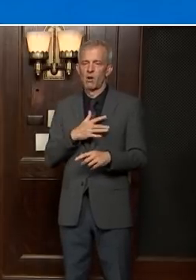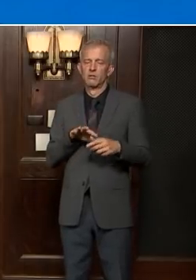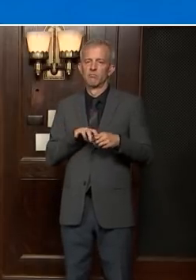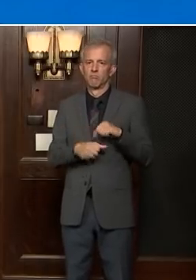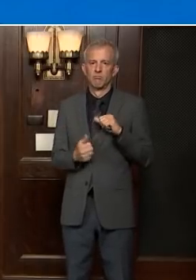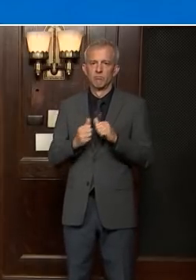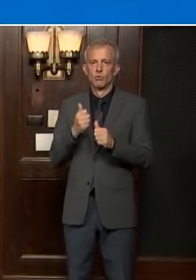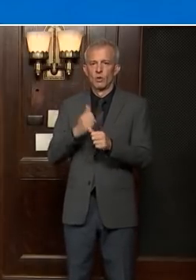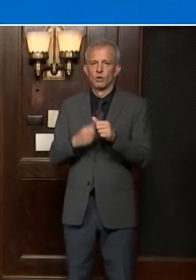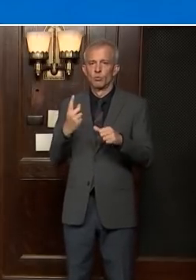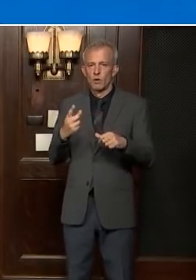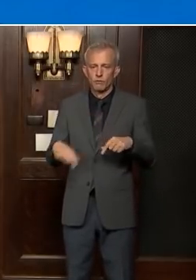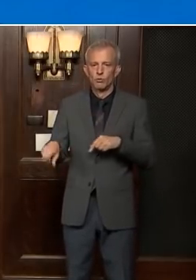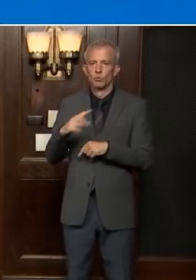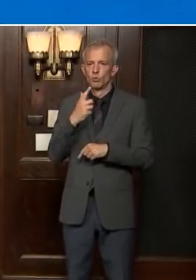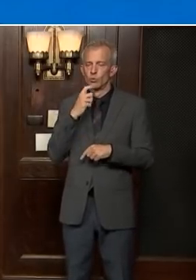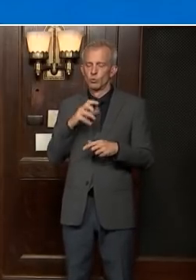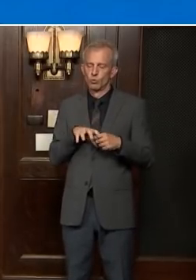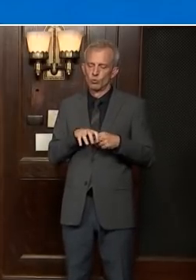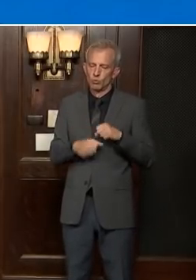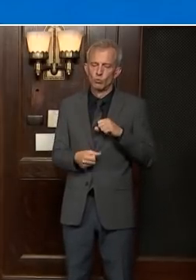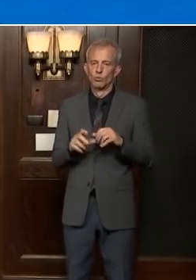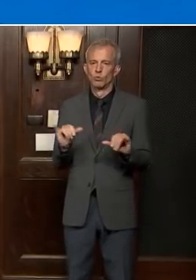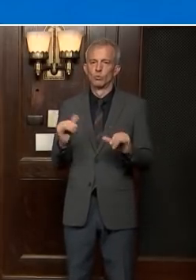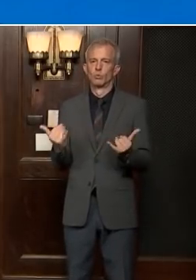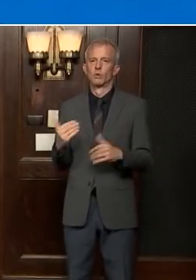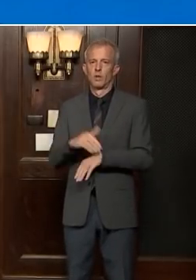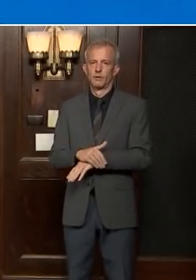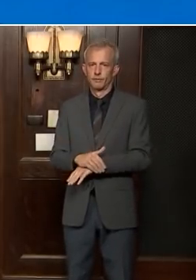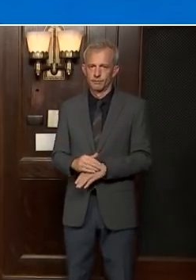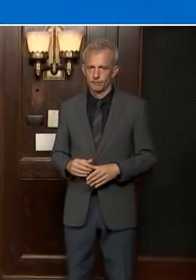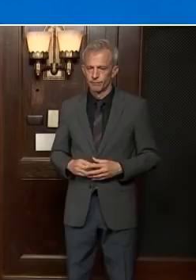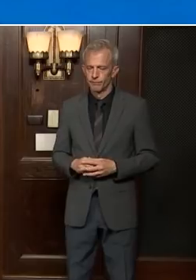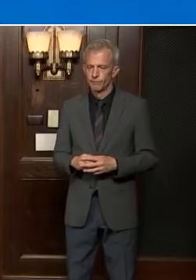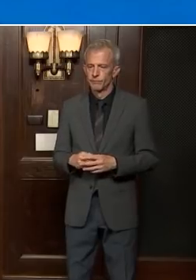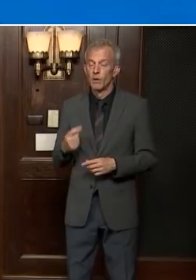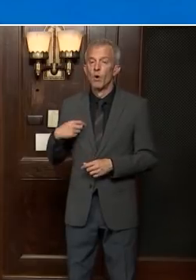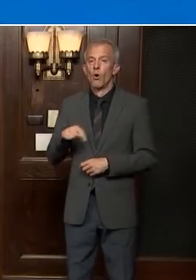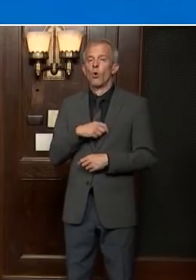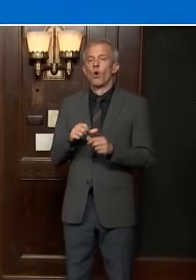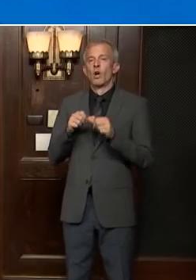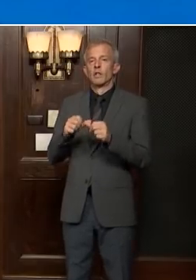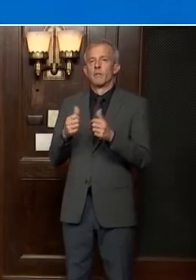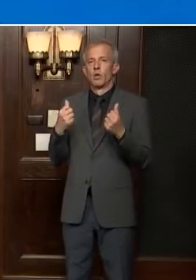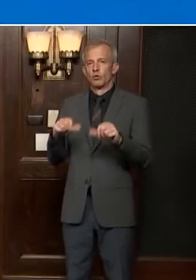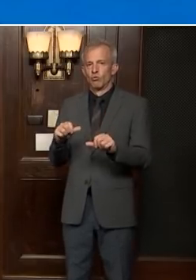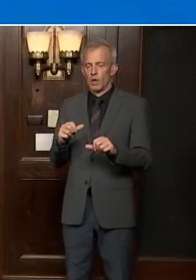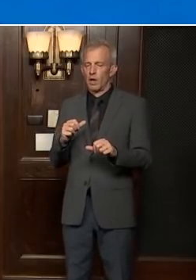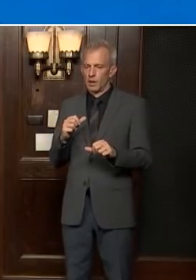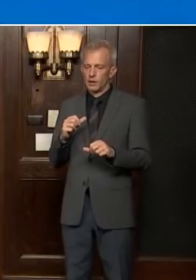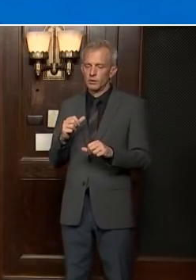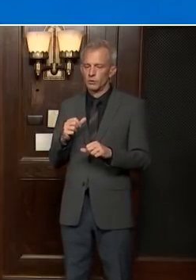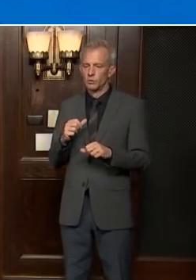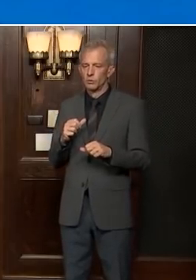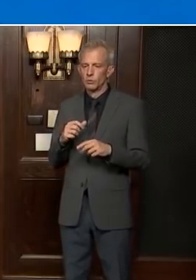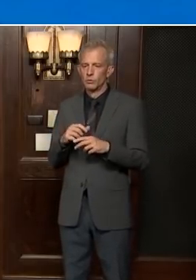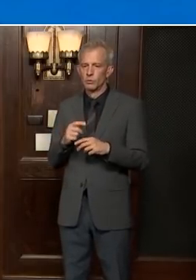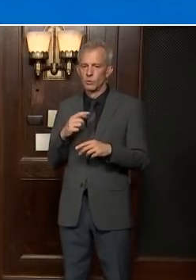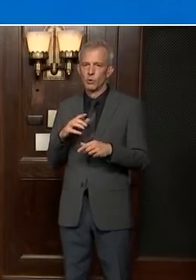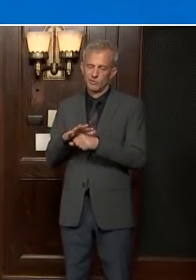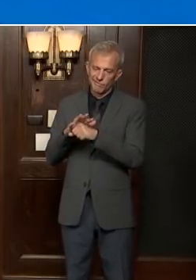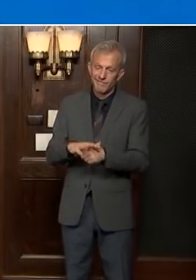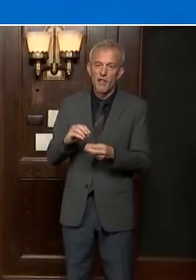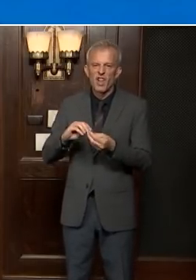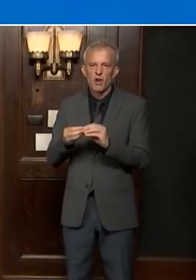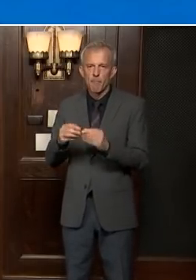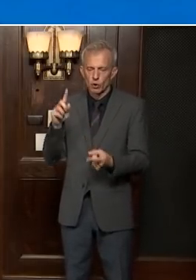the loss of someone tonight. And we're going to keep trying to get ahead of these numbers by ramping up and scaling what we can